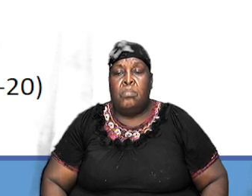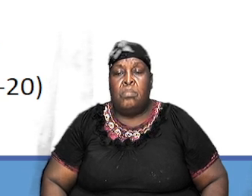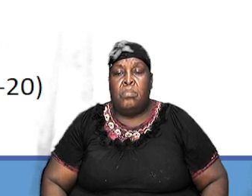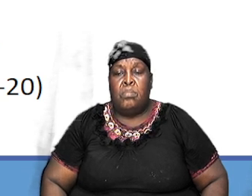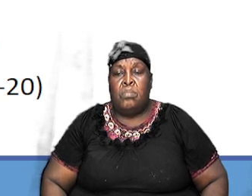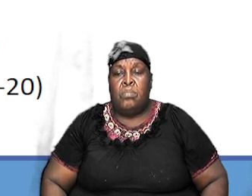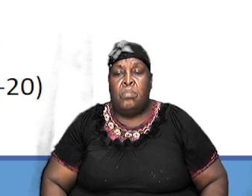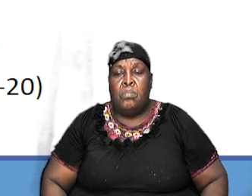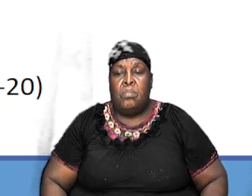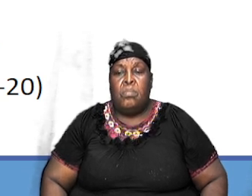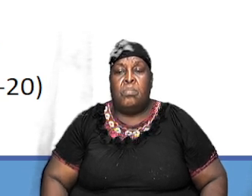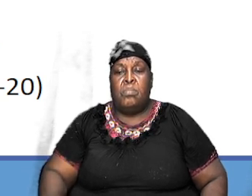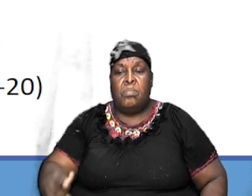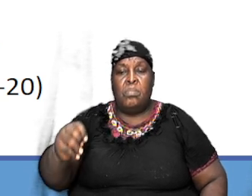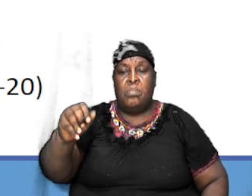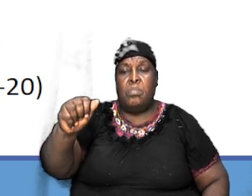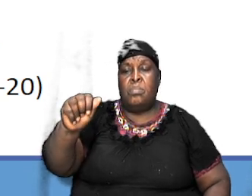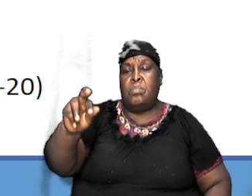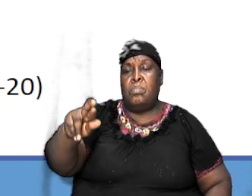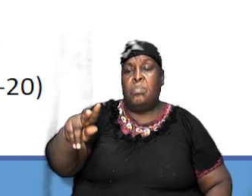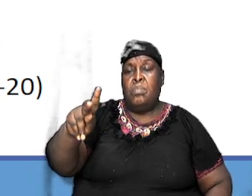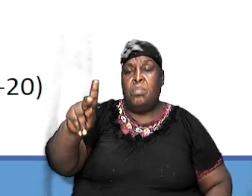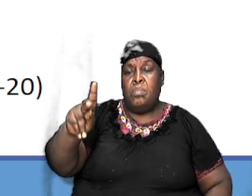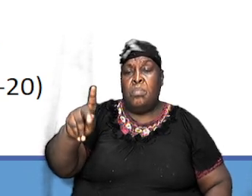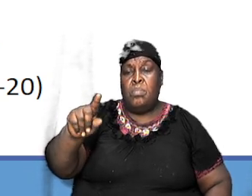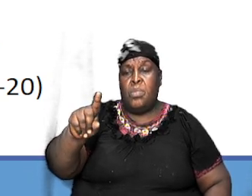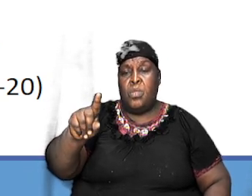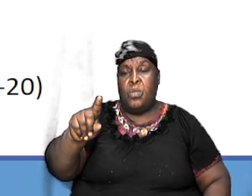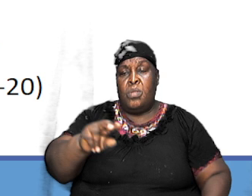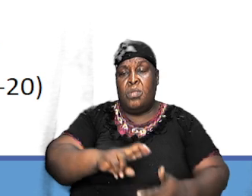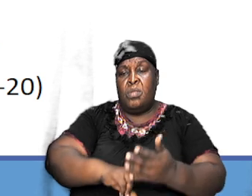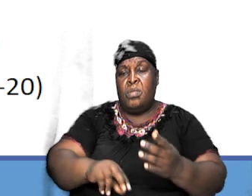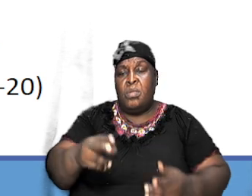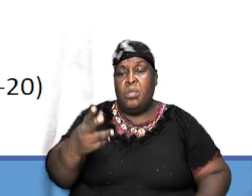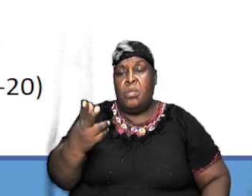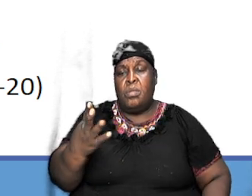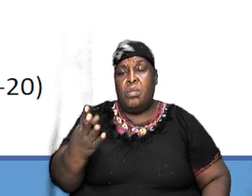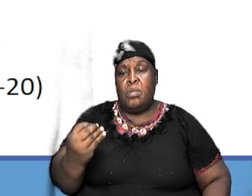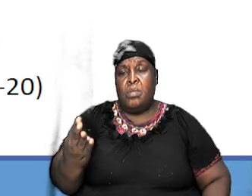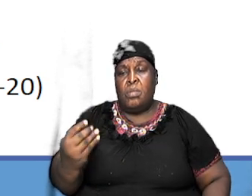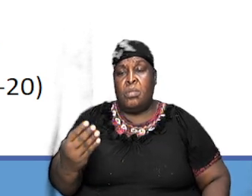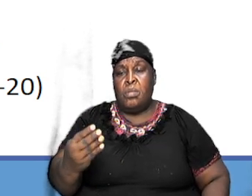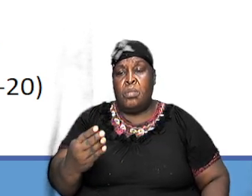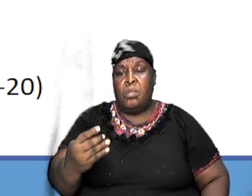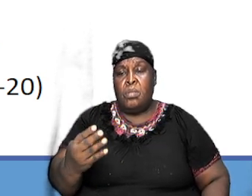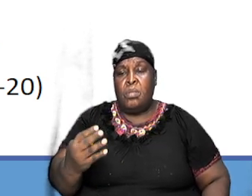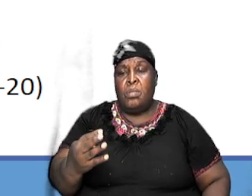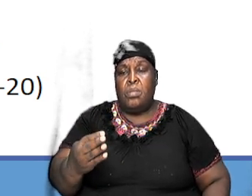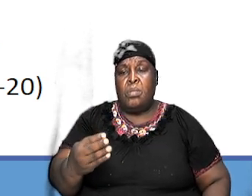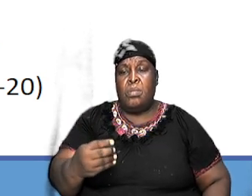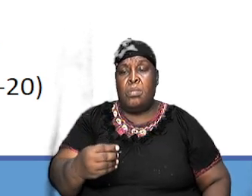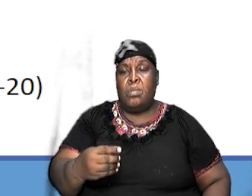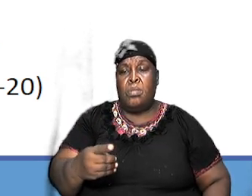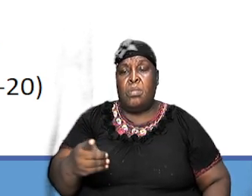that again. From Mark 1, verse 14, to chapter